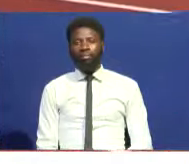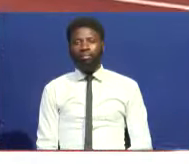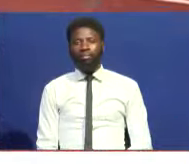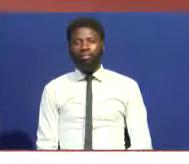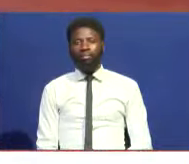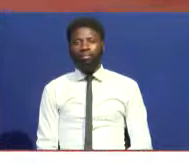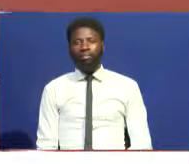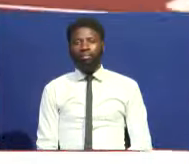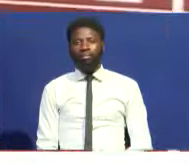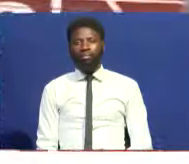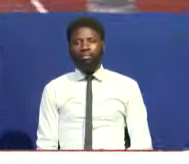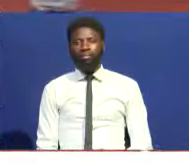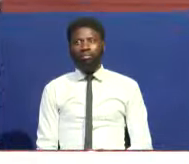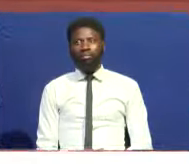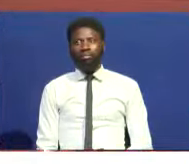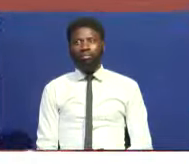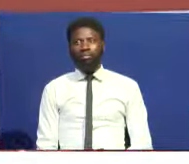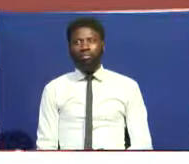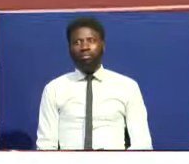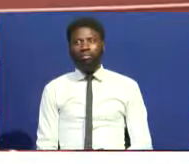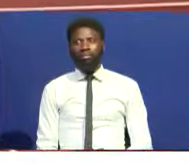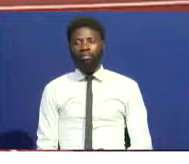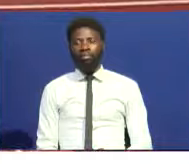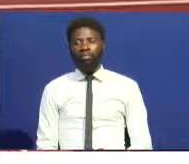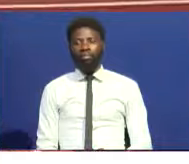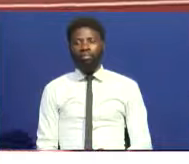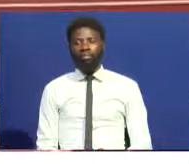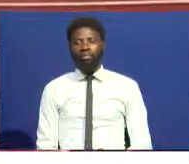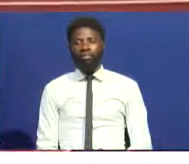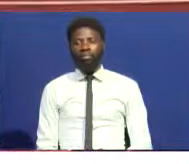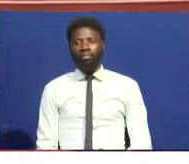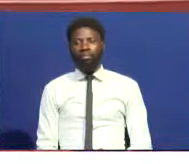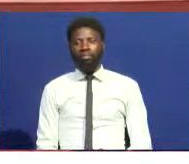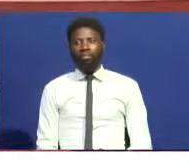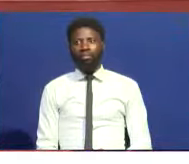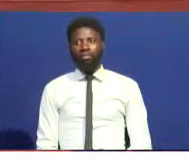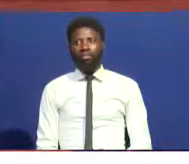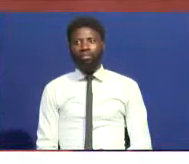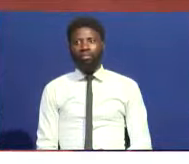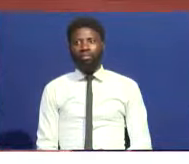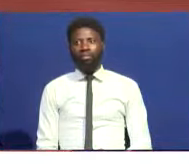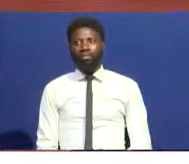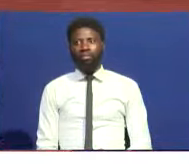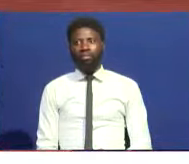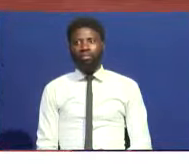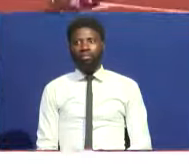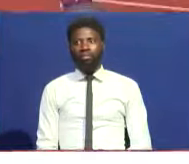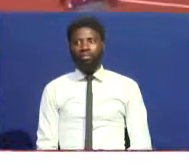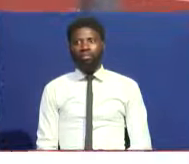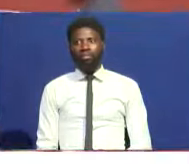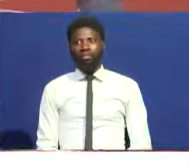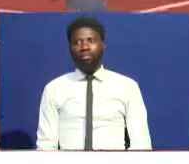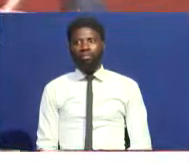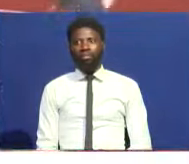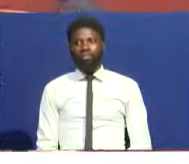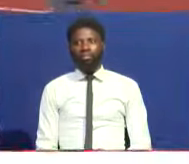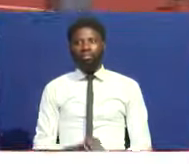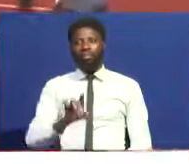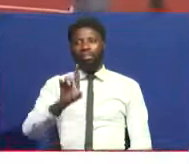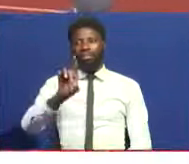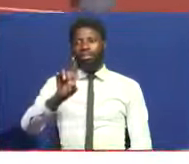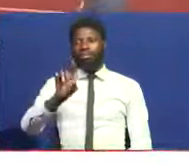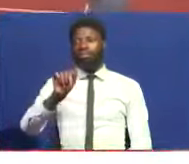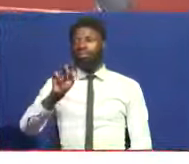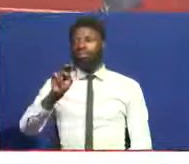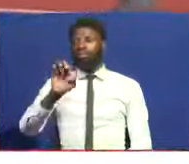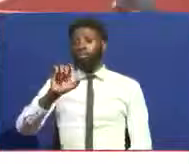and gentlemen, the world record has gone! Daniel Mateiko led